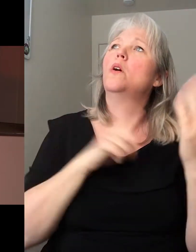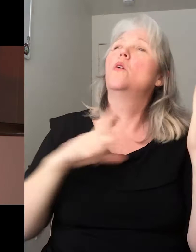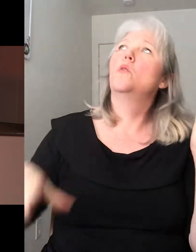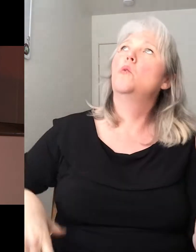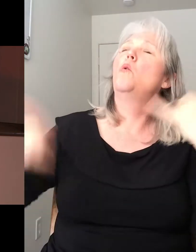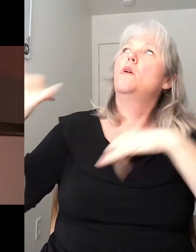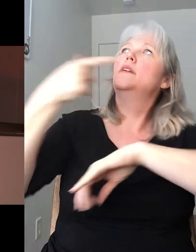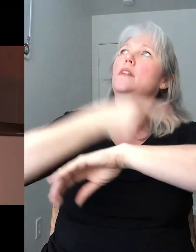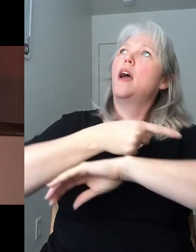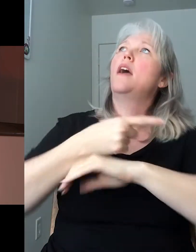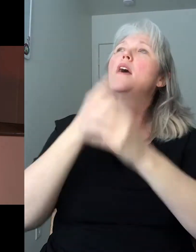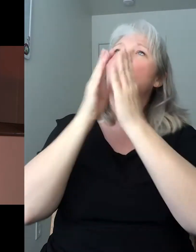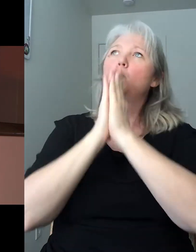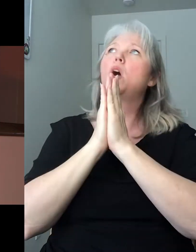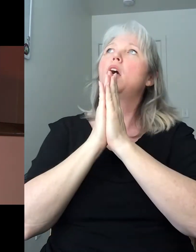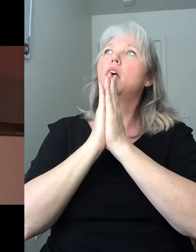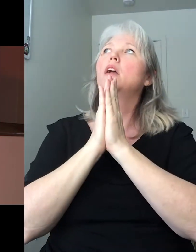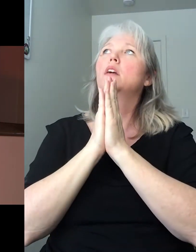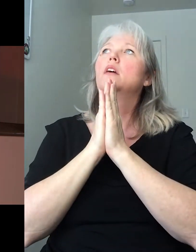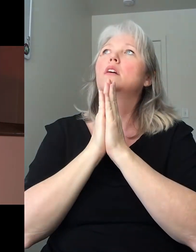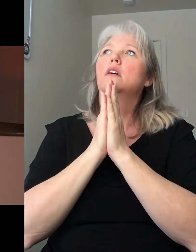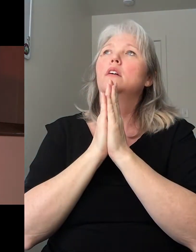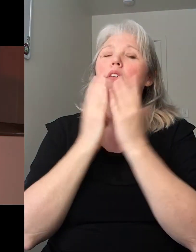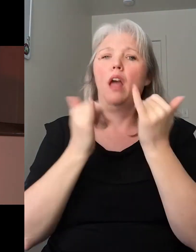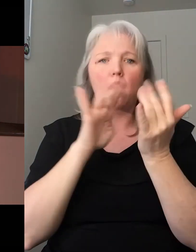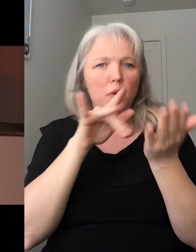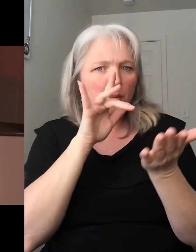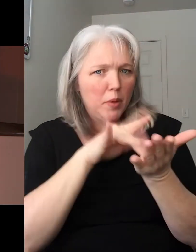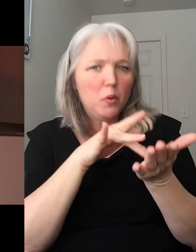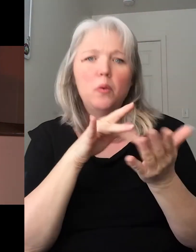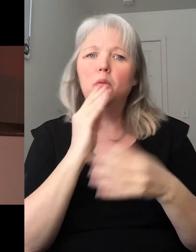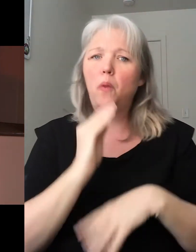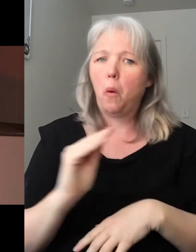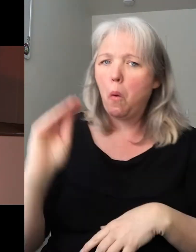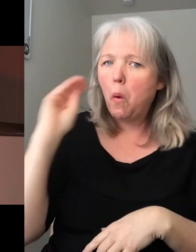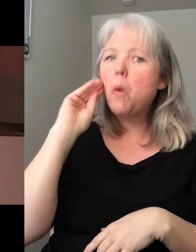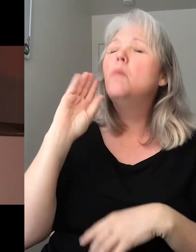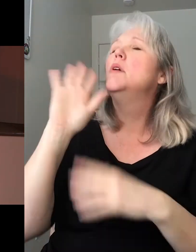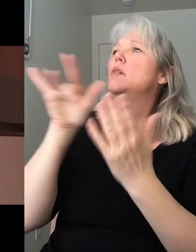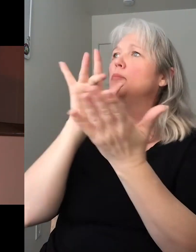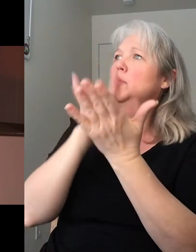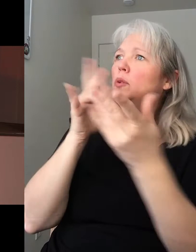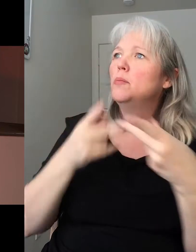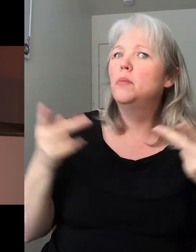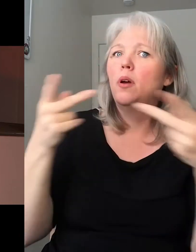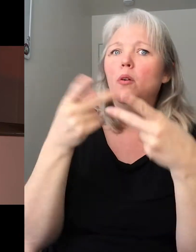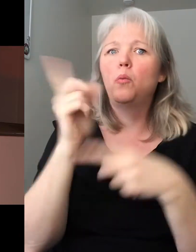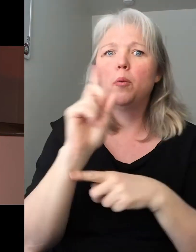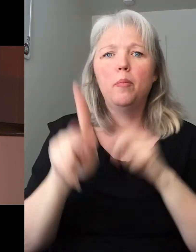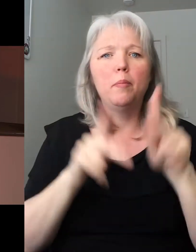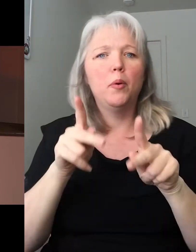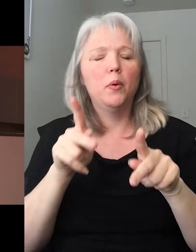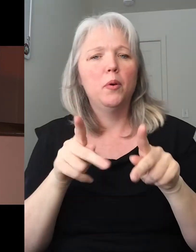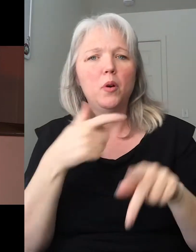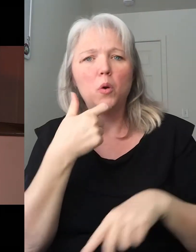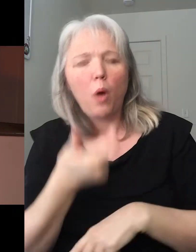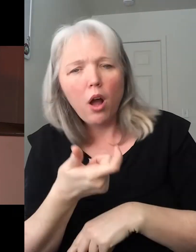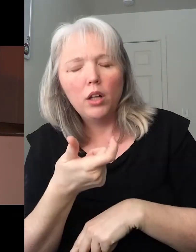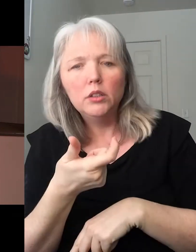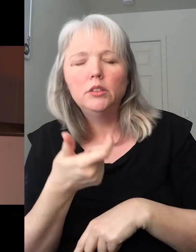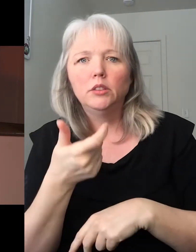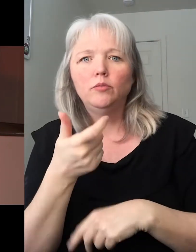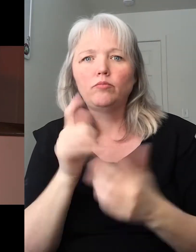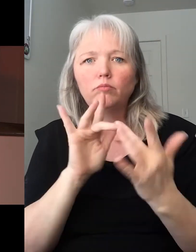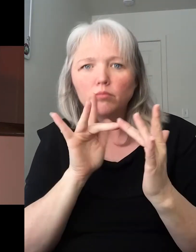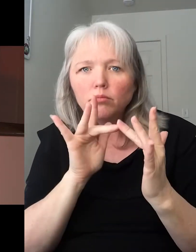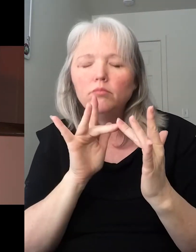Lord, today, I pray that in the midst of these homes, in the midst of the places where people are watching, there would be